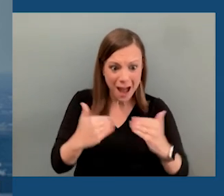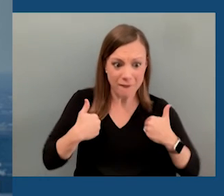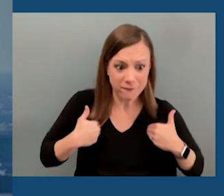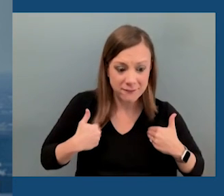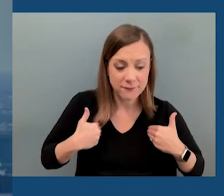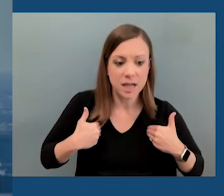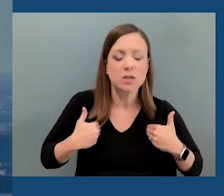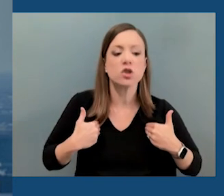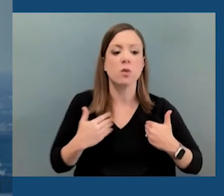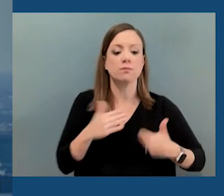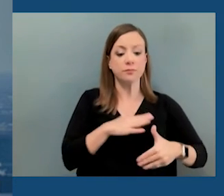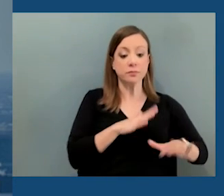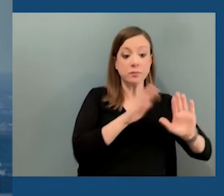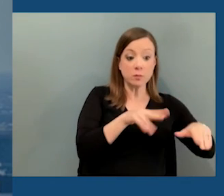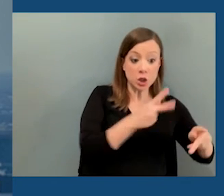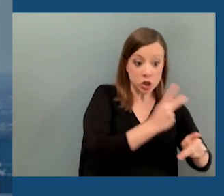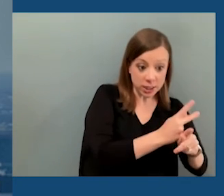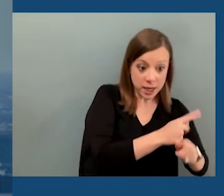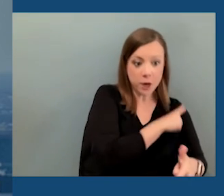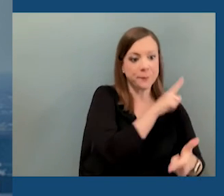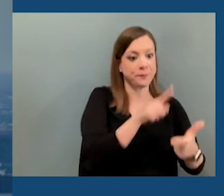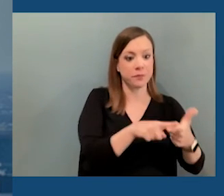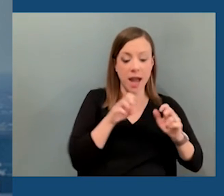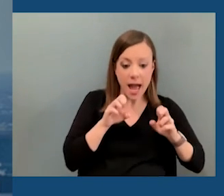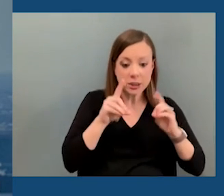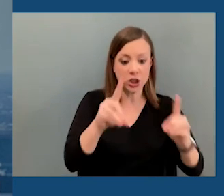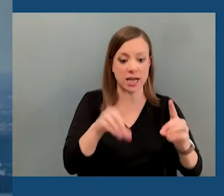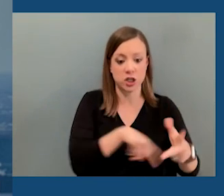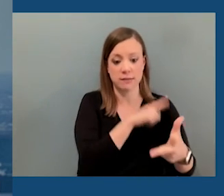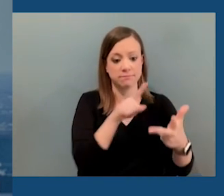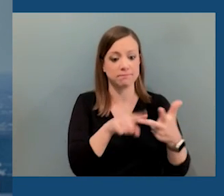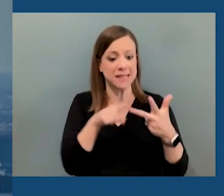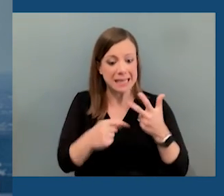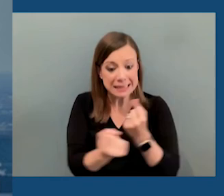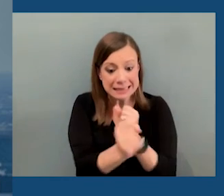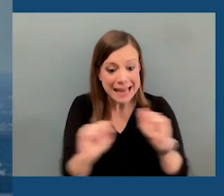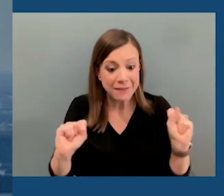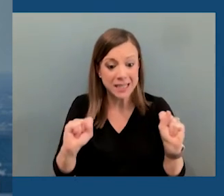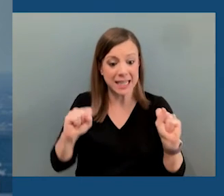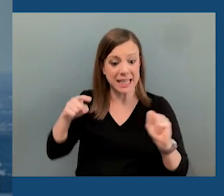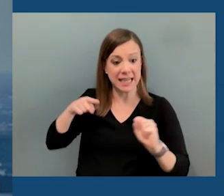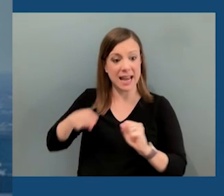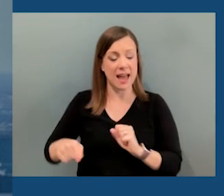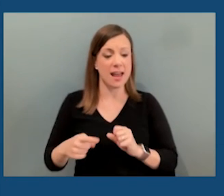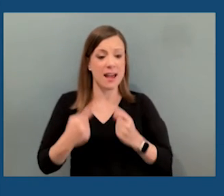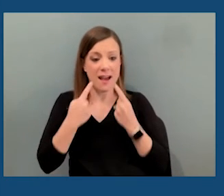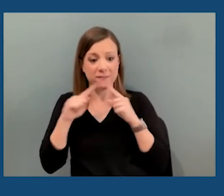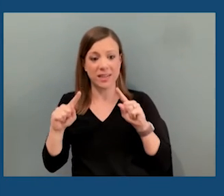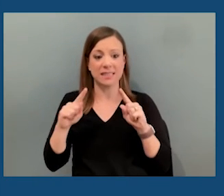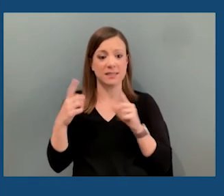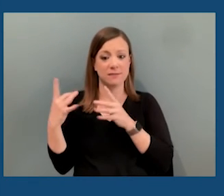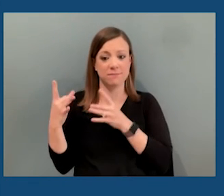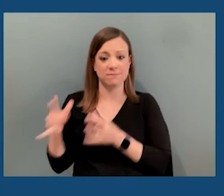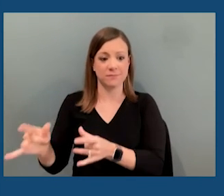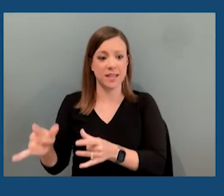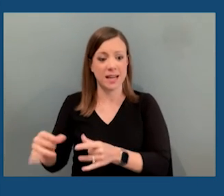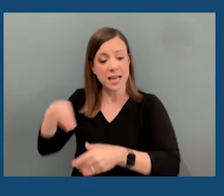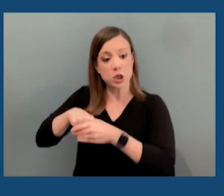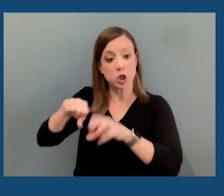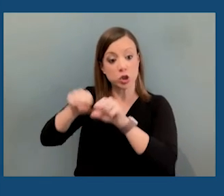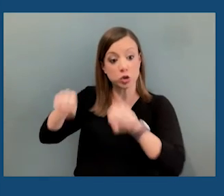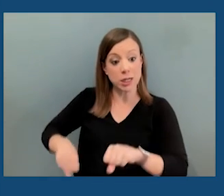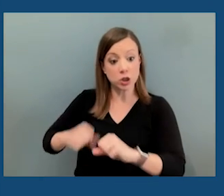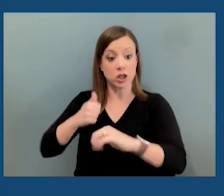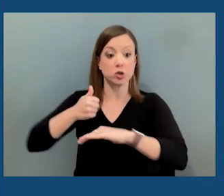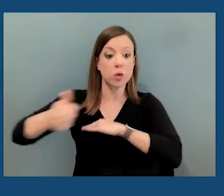education, safety, and reliable and efficient infrastructure and transportation systems. These are all